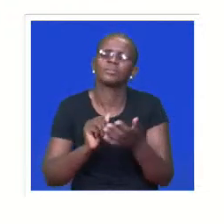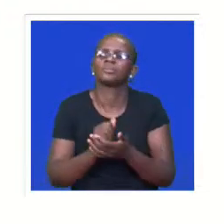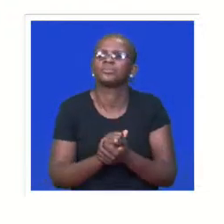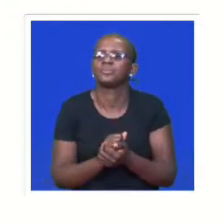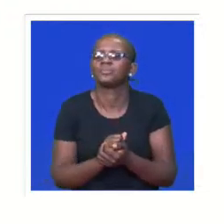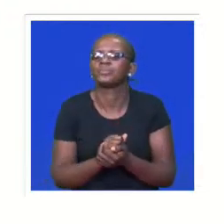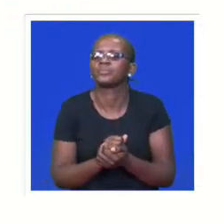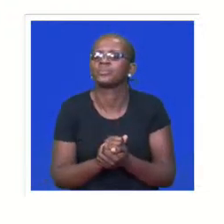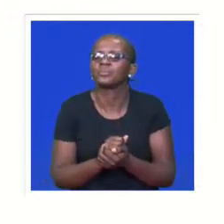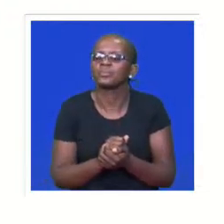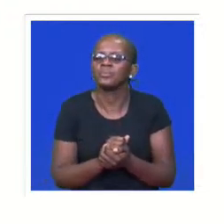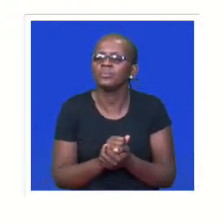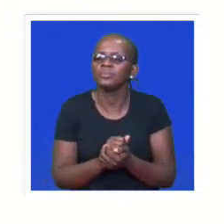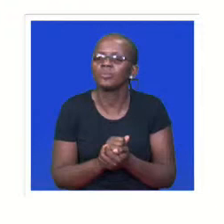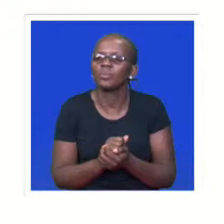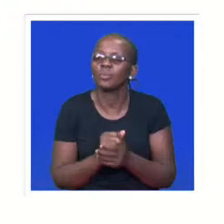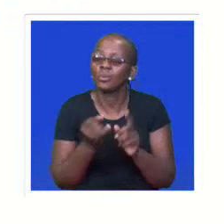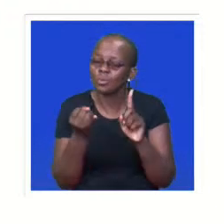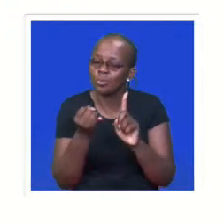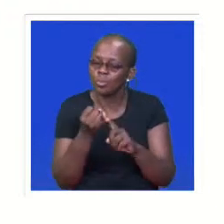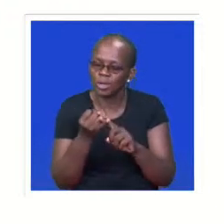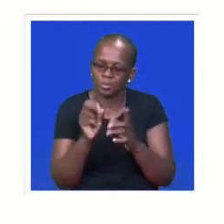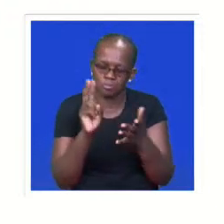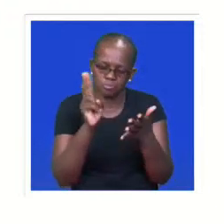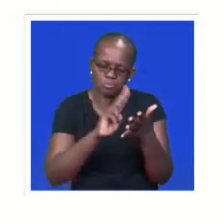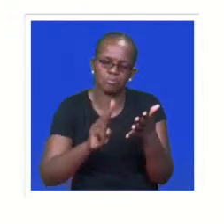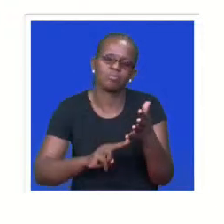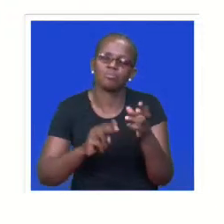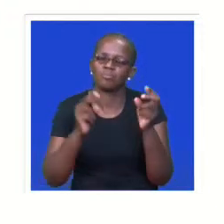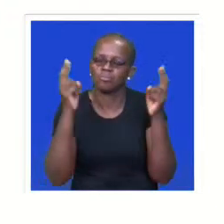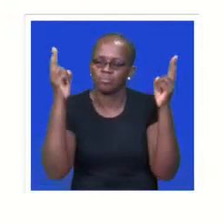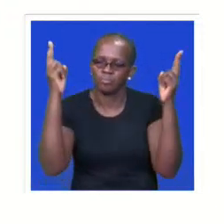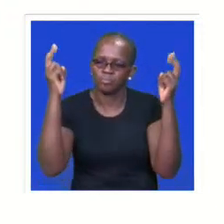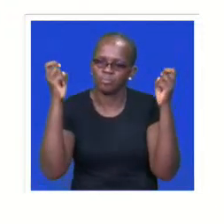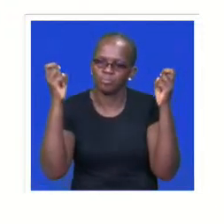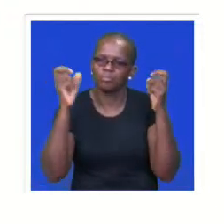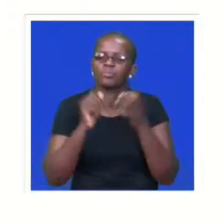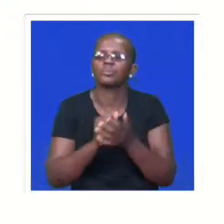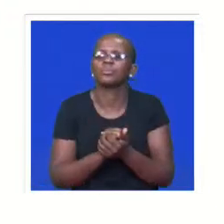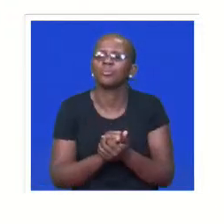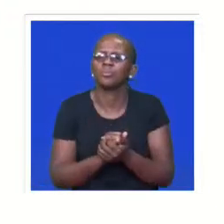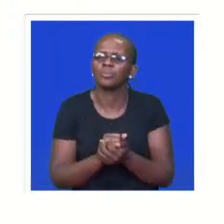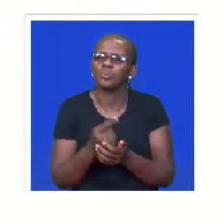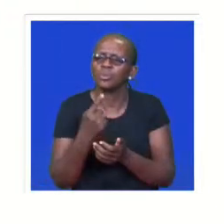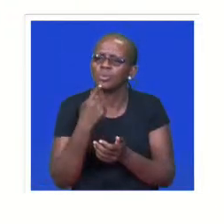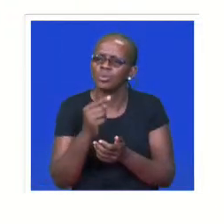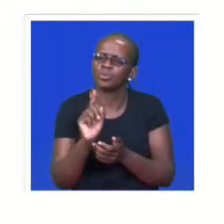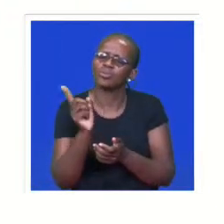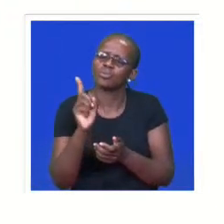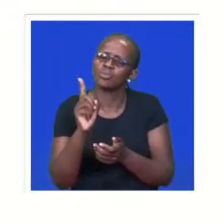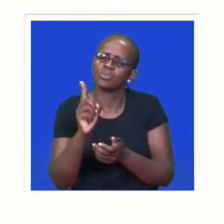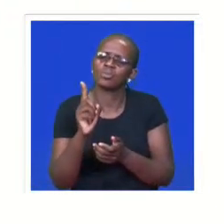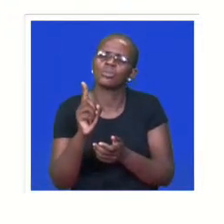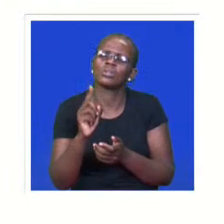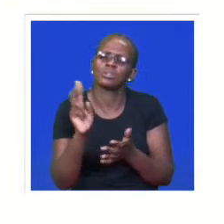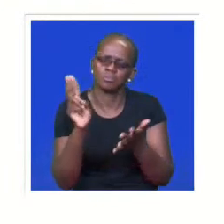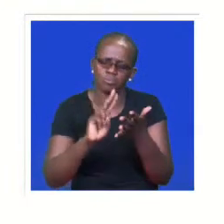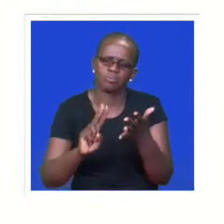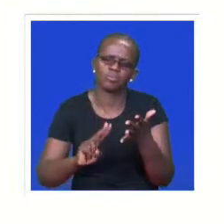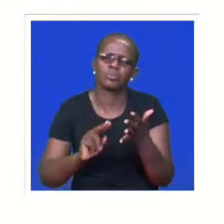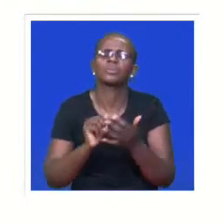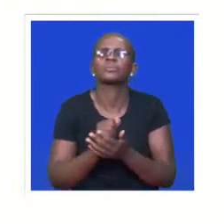story, number 1, read the title, predict what the story is about. Number